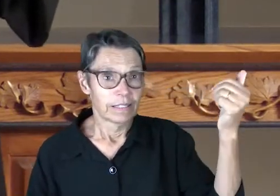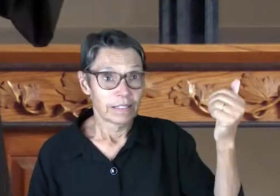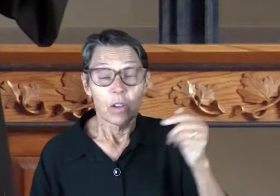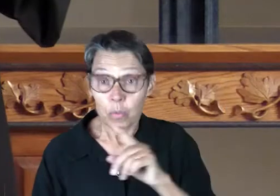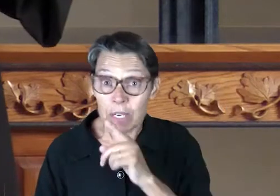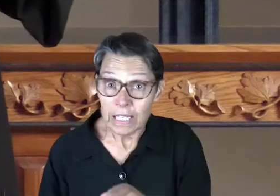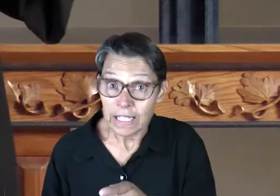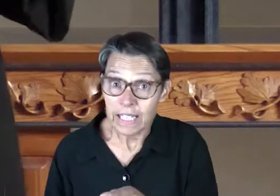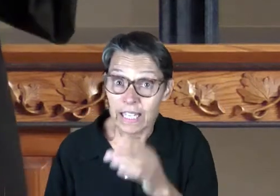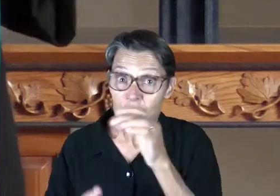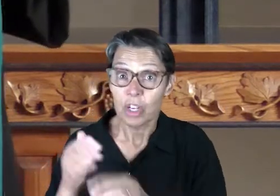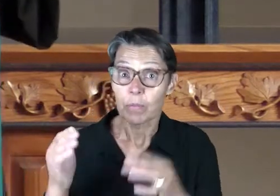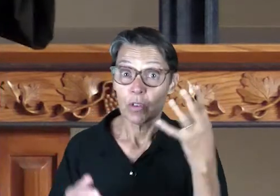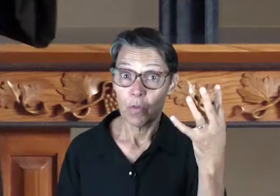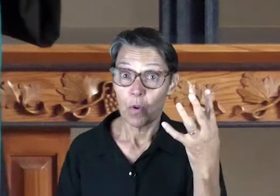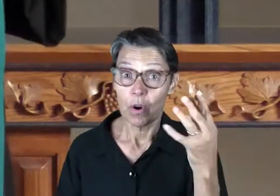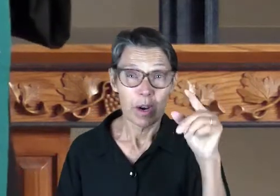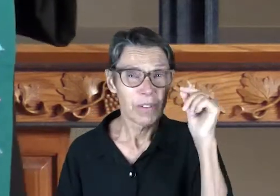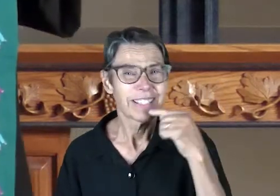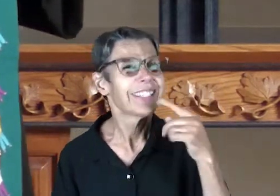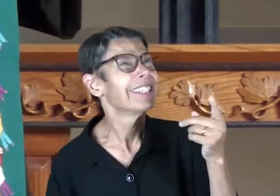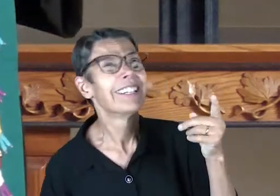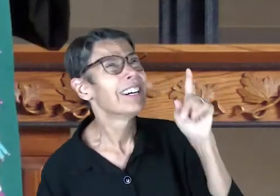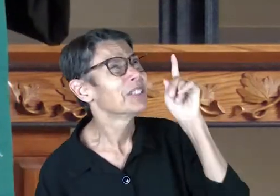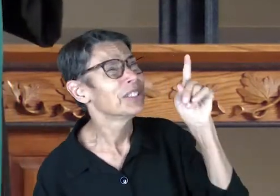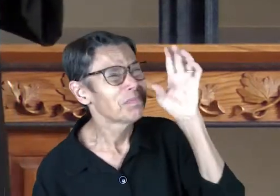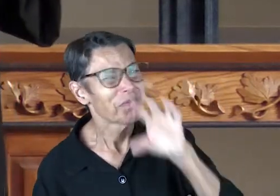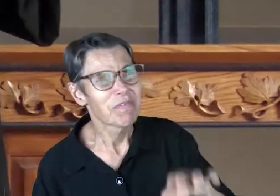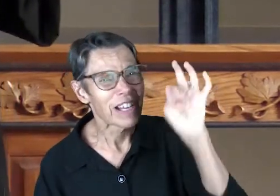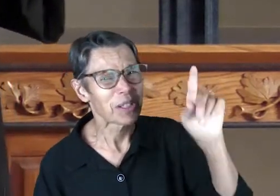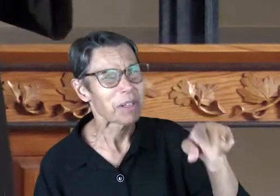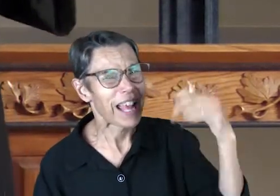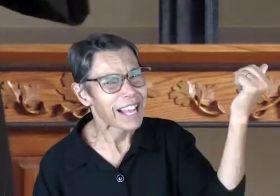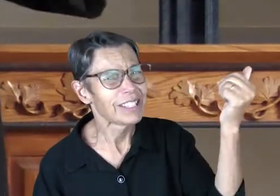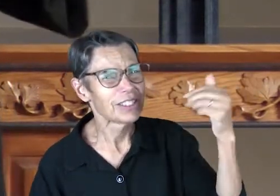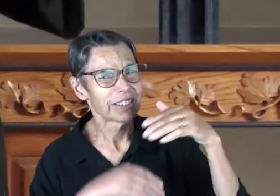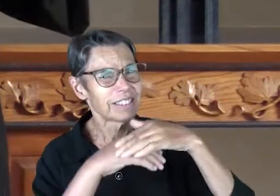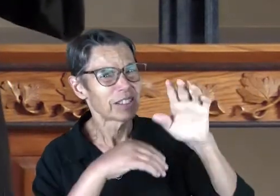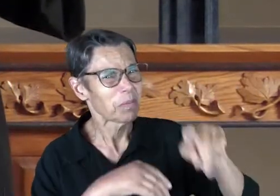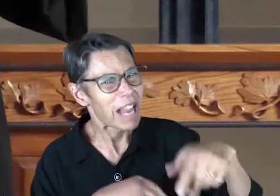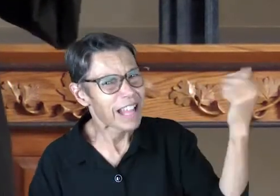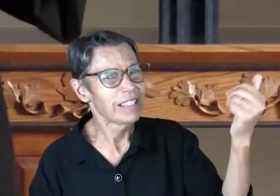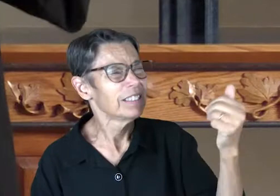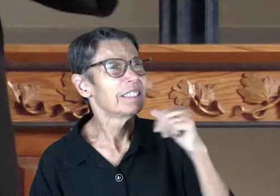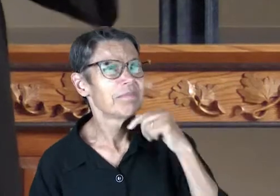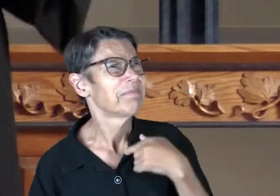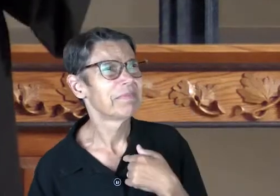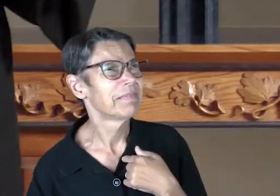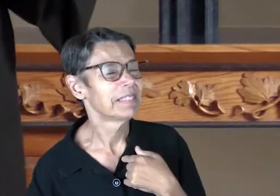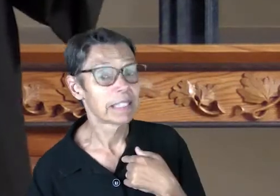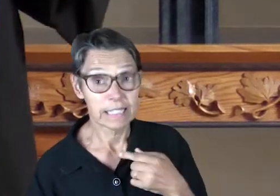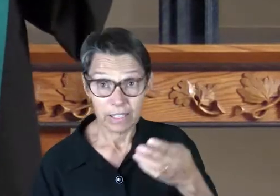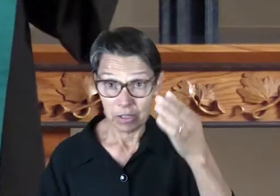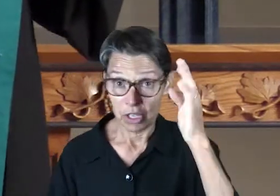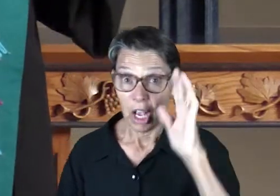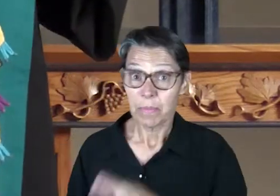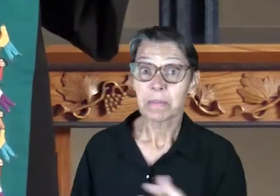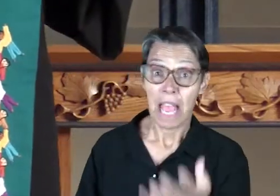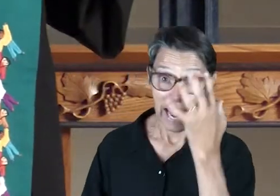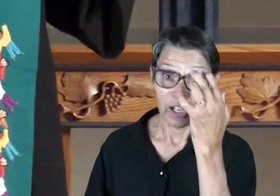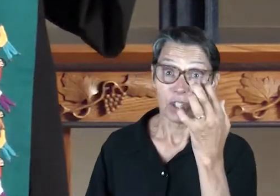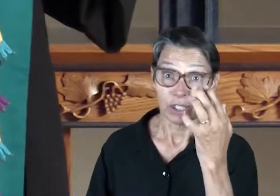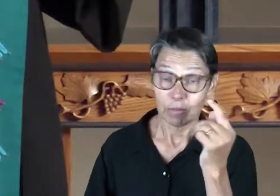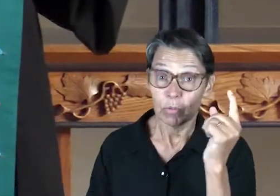find somebody else. I mean, I'm not even kidding. In the 4th chapter, Moses says to God, can't you just find somebody else? Can't you just send somebody else? And it says